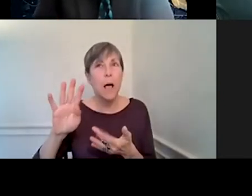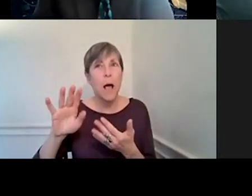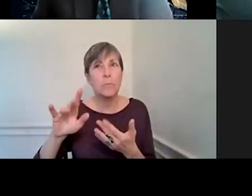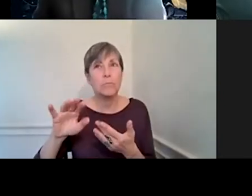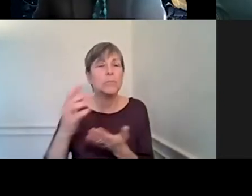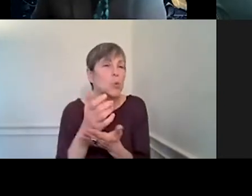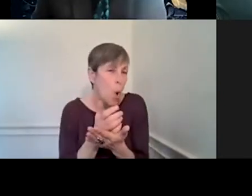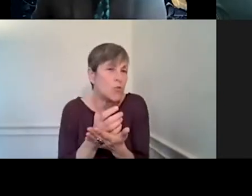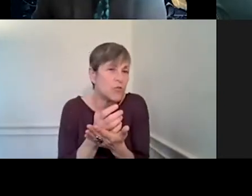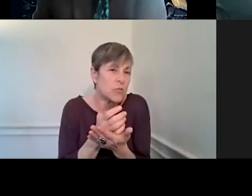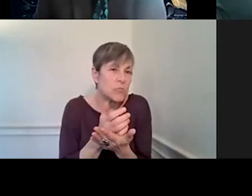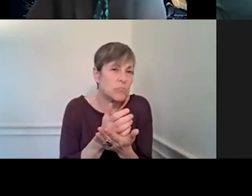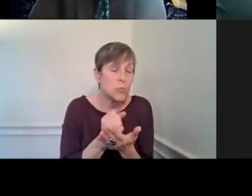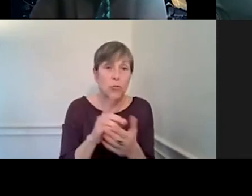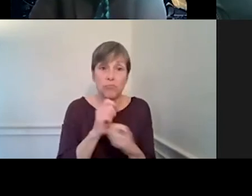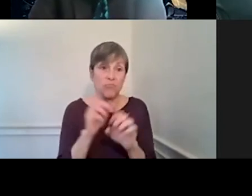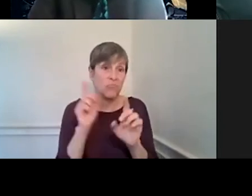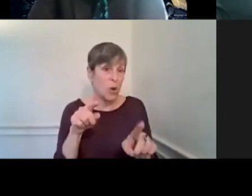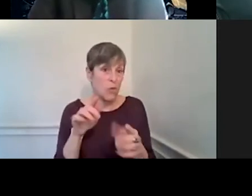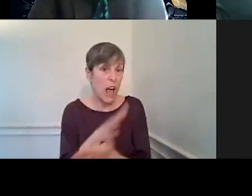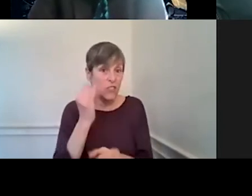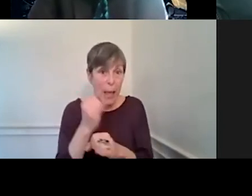course at a college, on a college